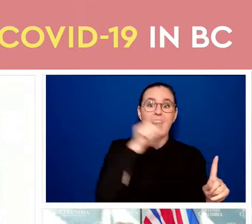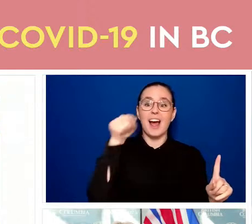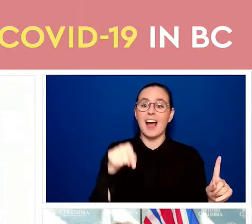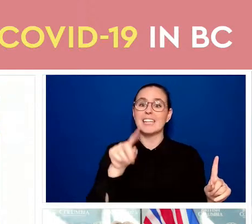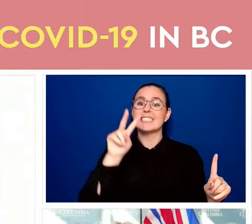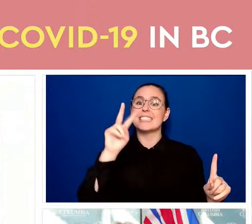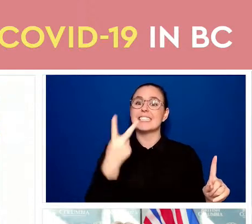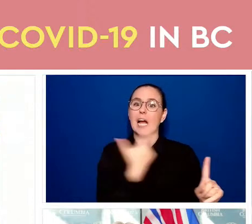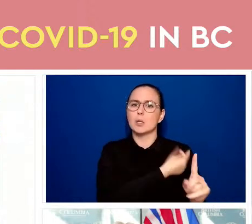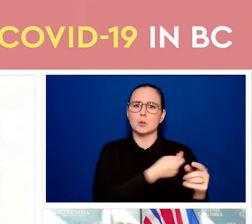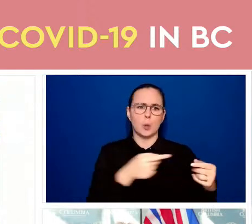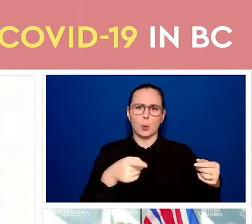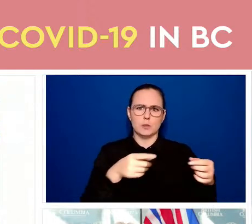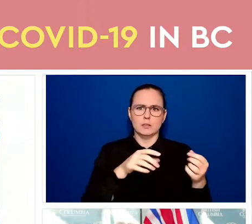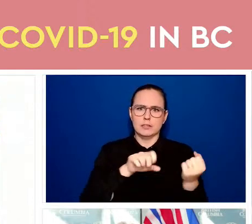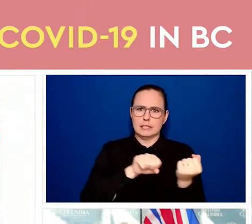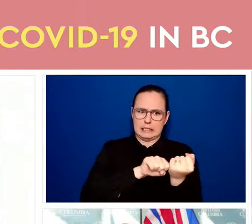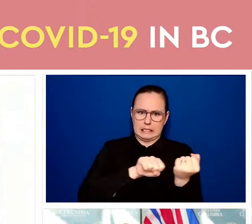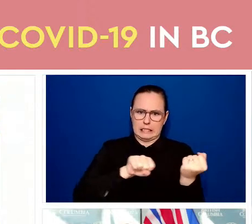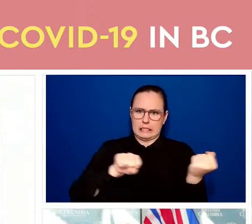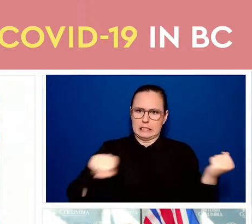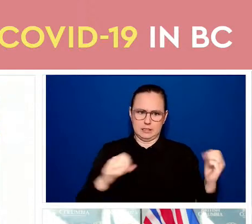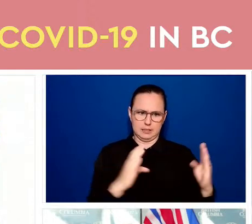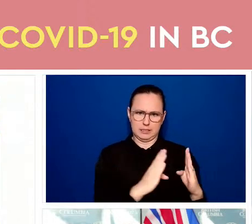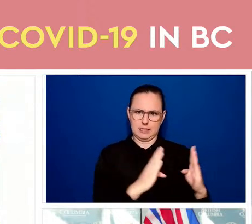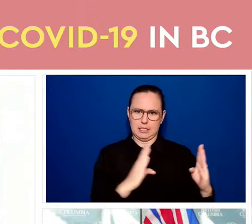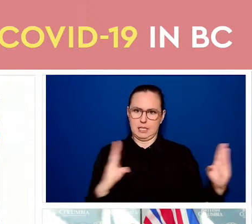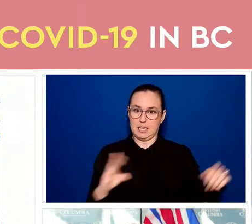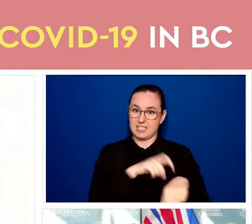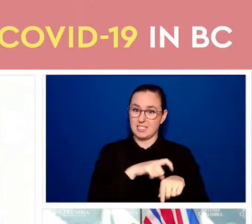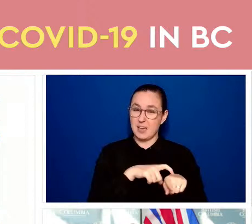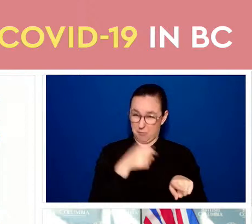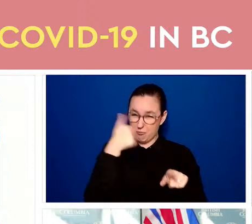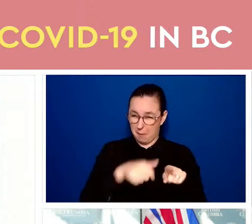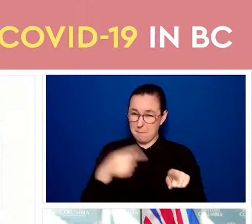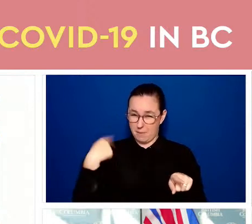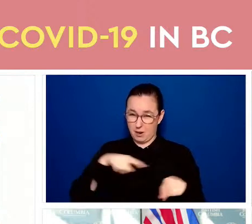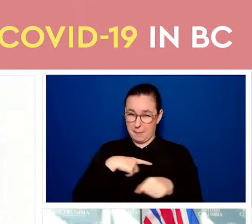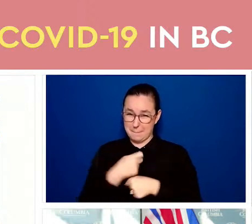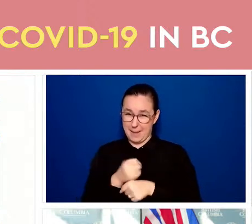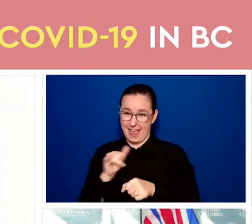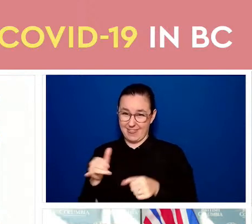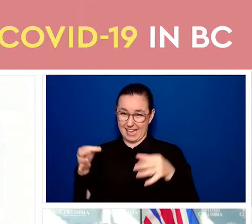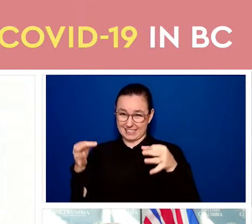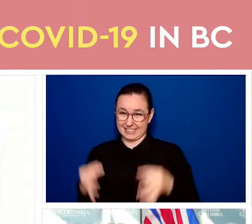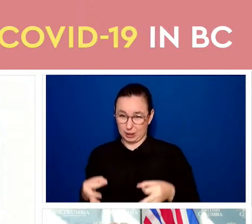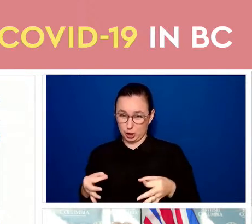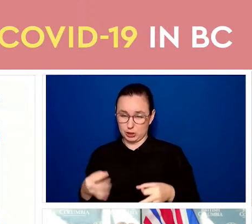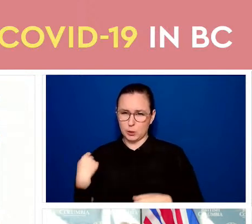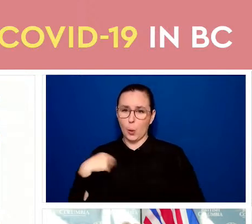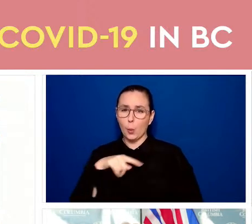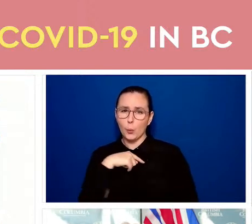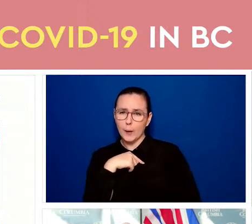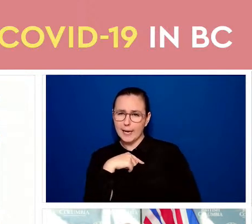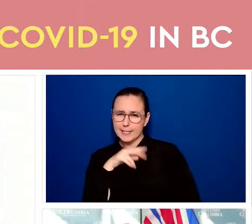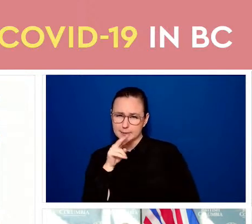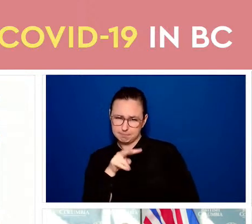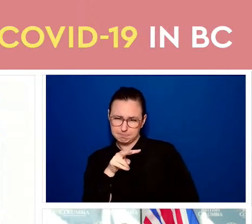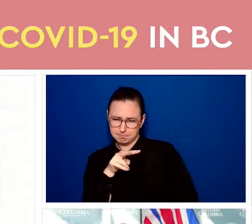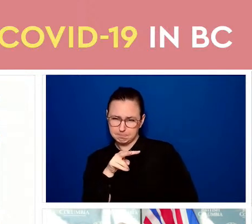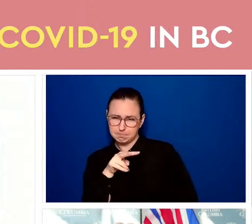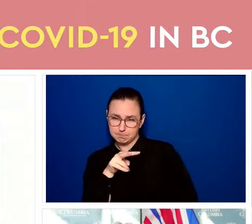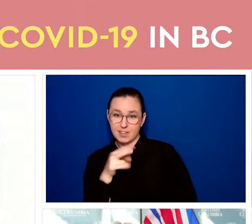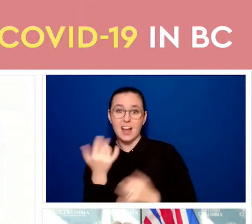as many people as possible, as quickly as possible, given the vaccine supply that we have. So what the data is